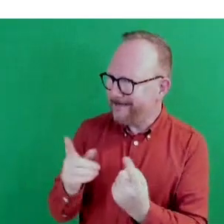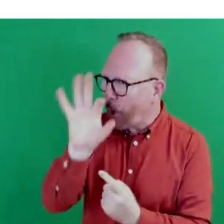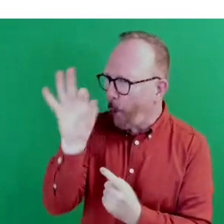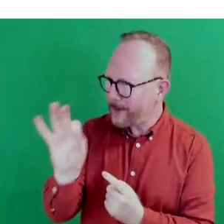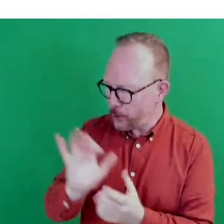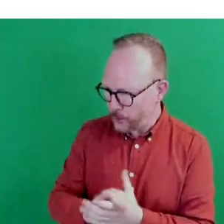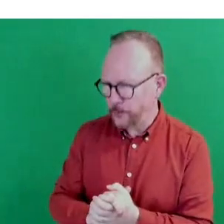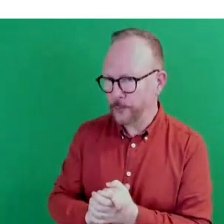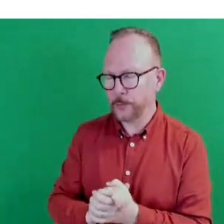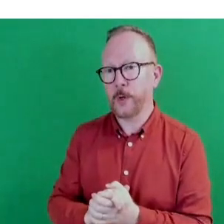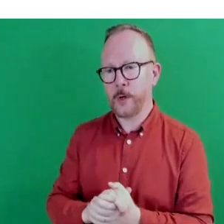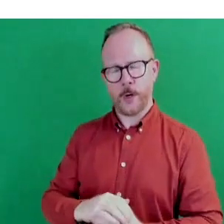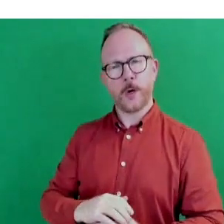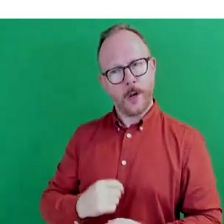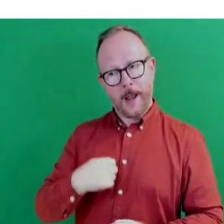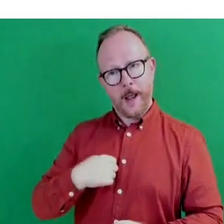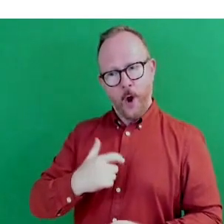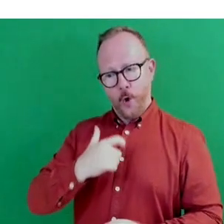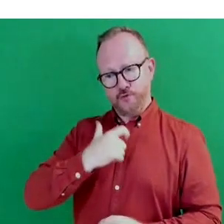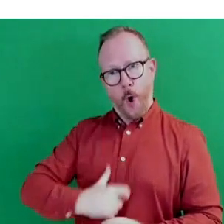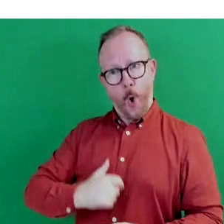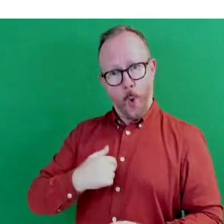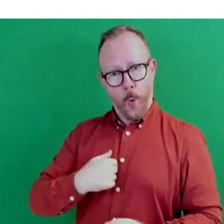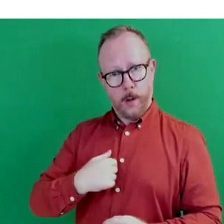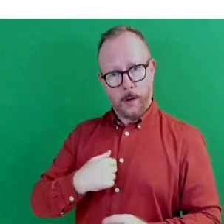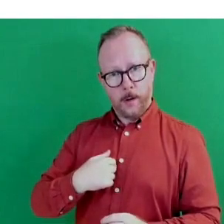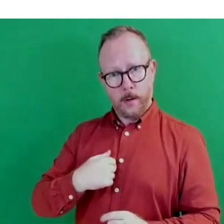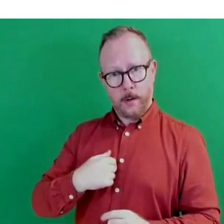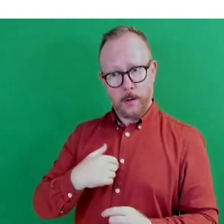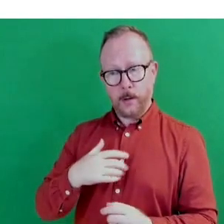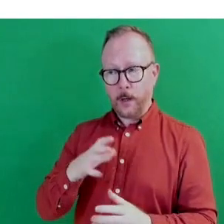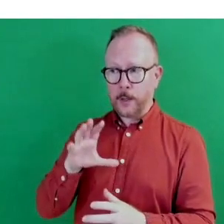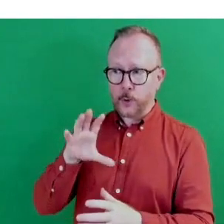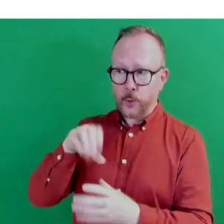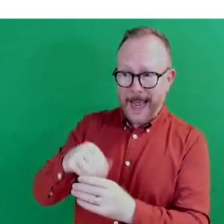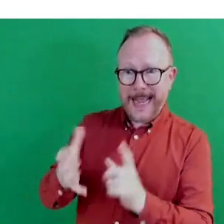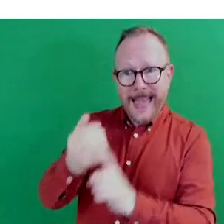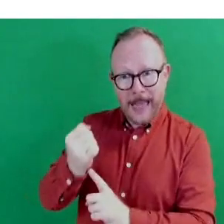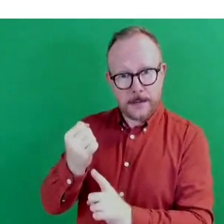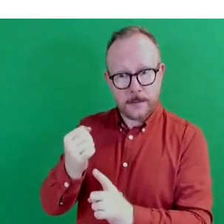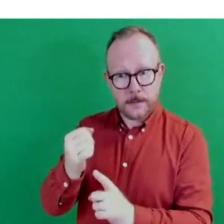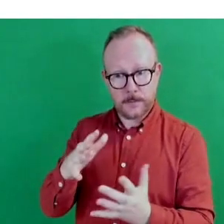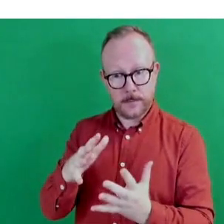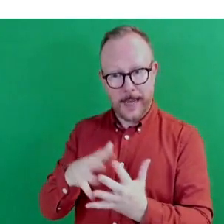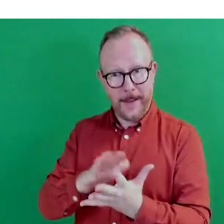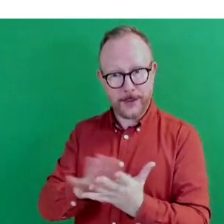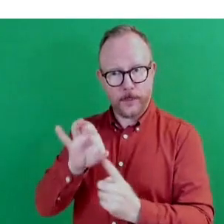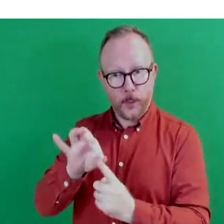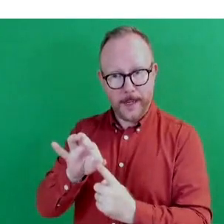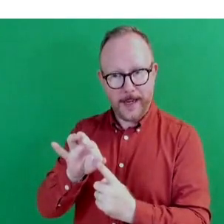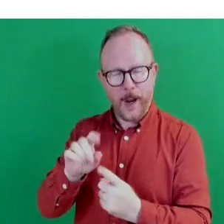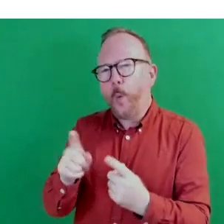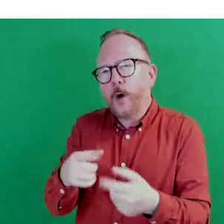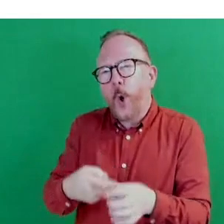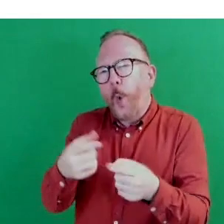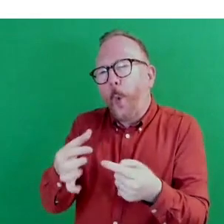that a person might need to get onto the MHWP role, but also, I guess, to thrive in the MHWP role?